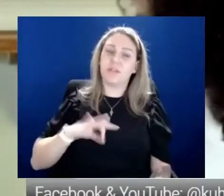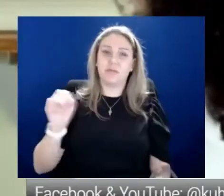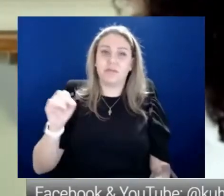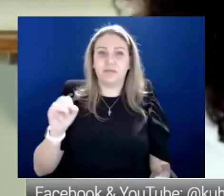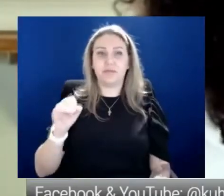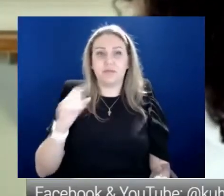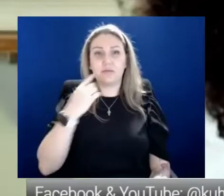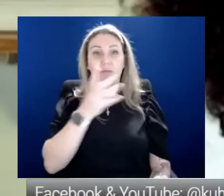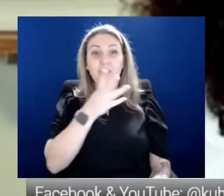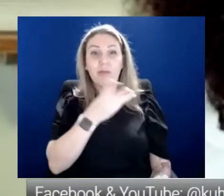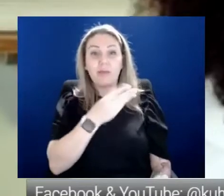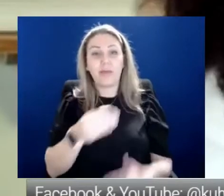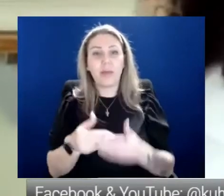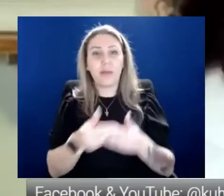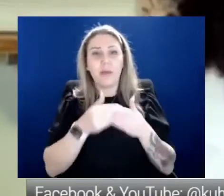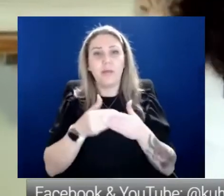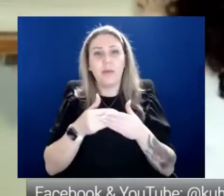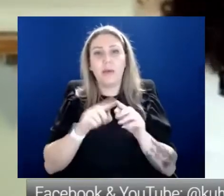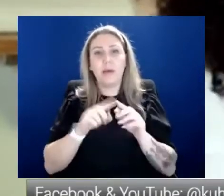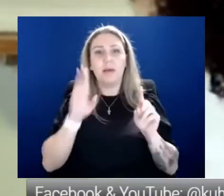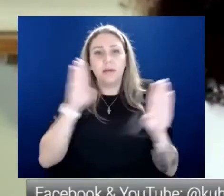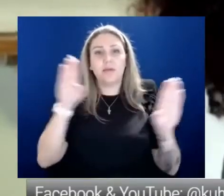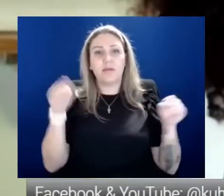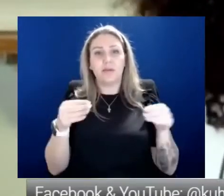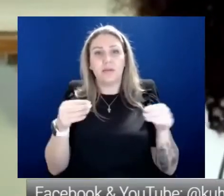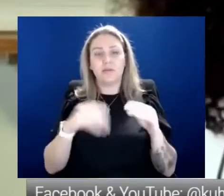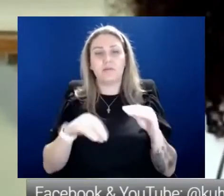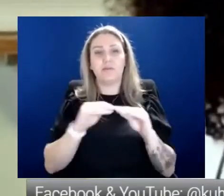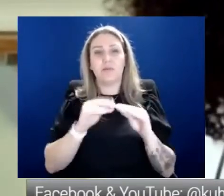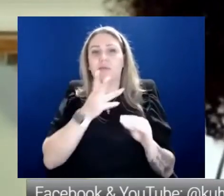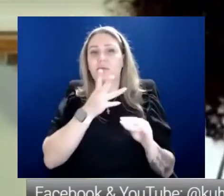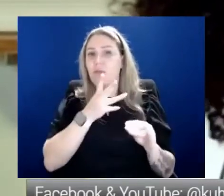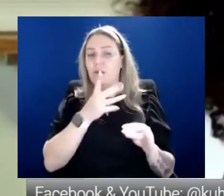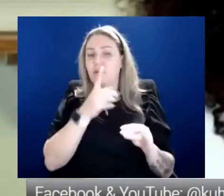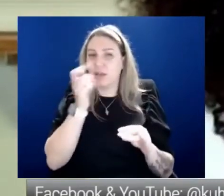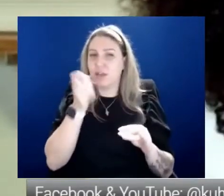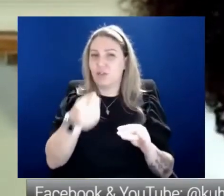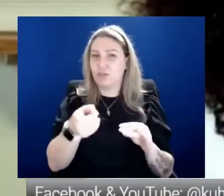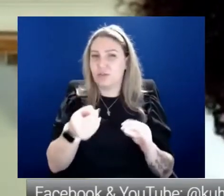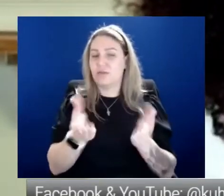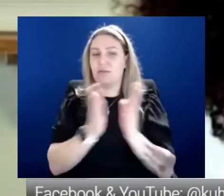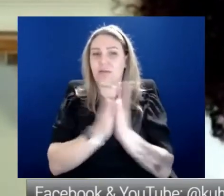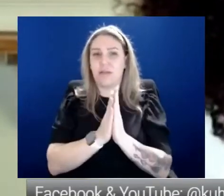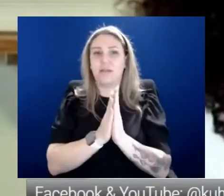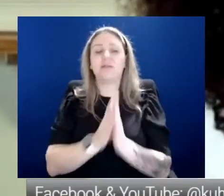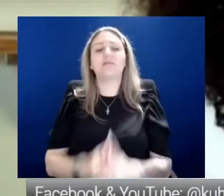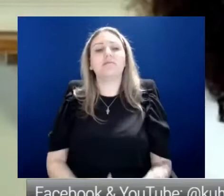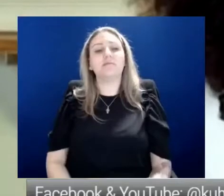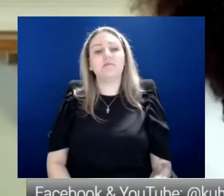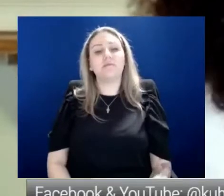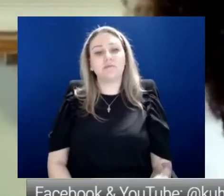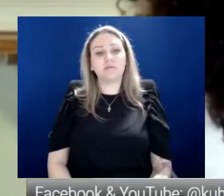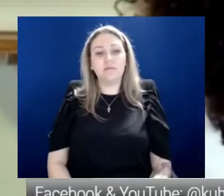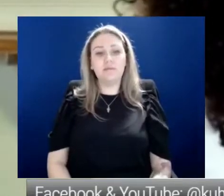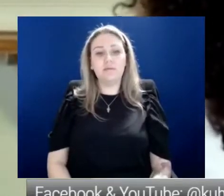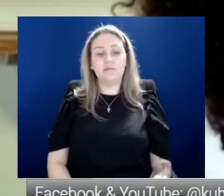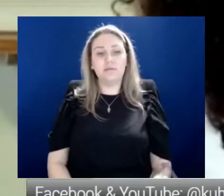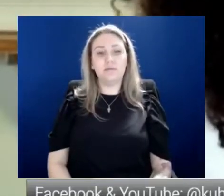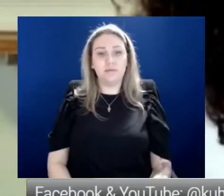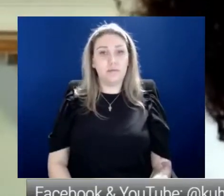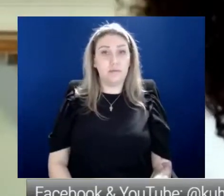mom and for baby, but I'm going to focus maybe more on mom since Abby was asking. And the main